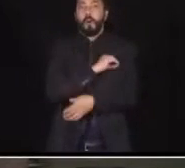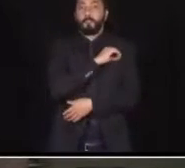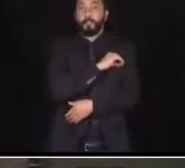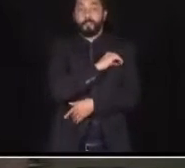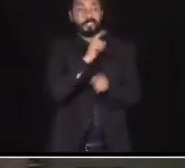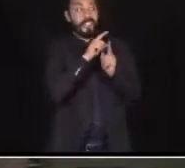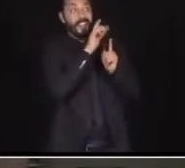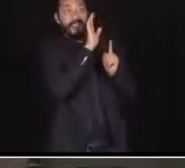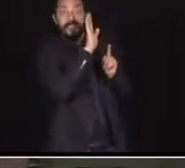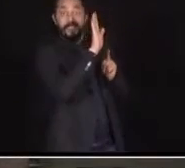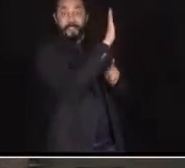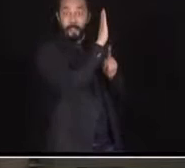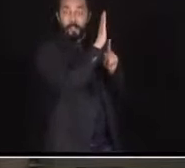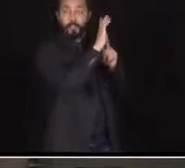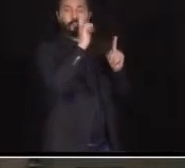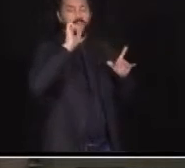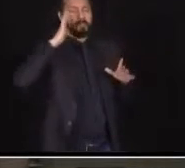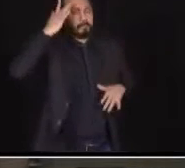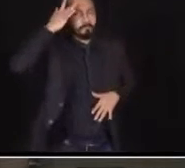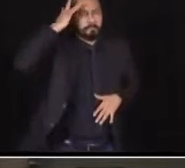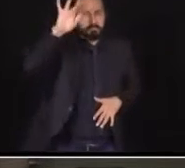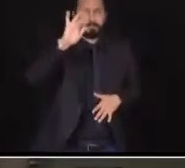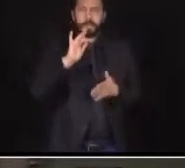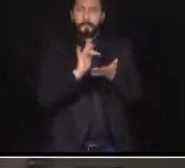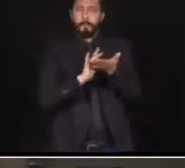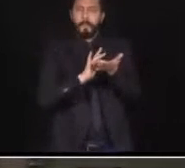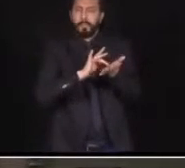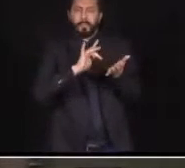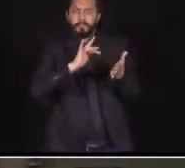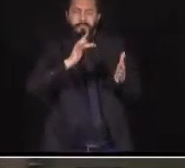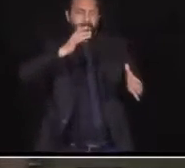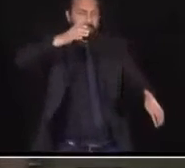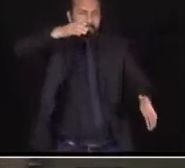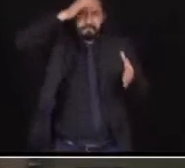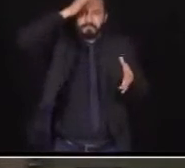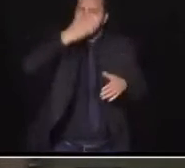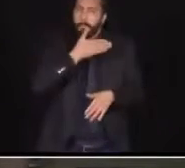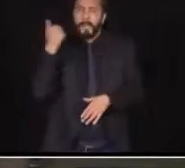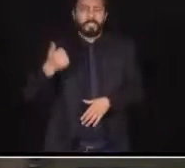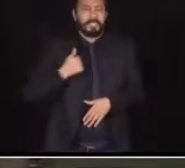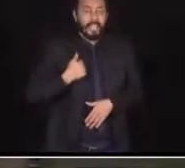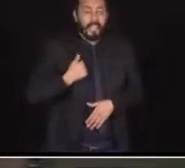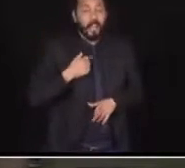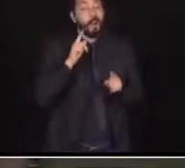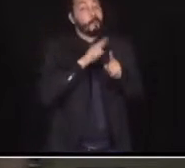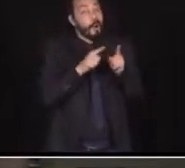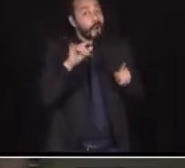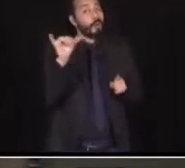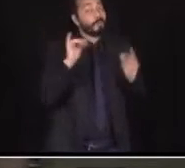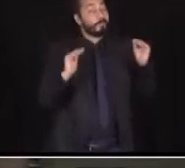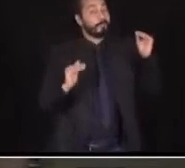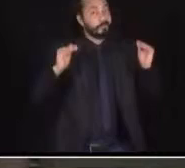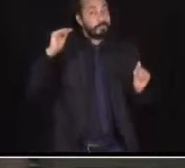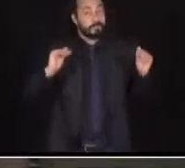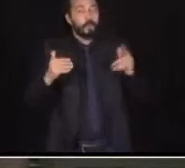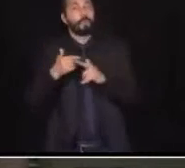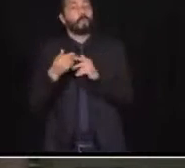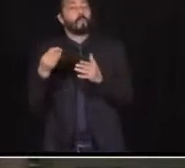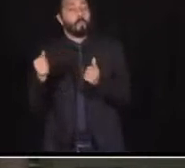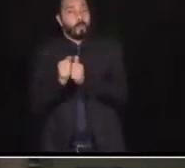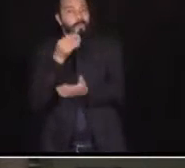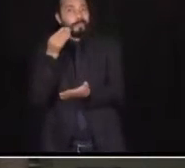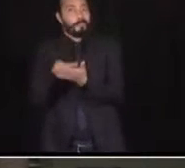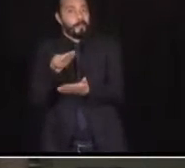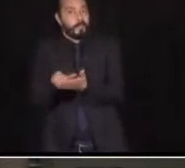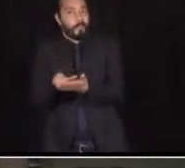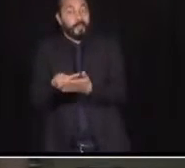all incredible medical minds. We have some of the best in the country. But you got to weigh the economy. You got to weigh people's livelihoods. You got to weigh